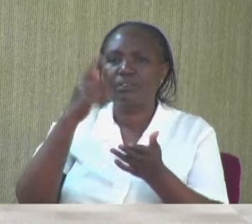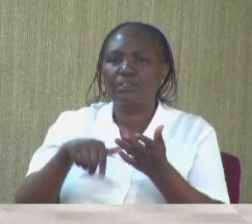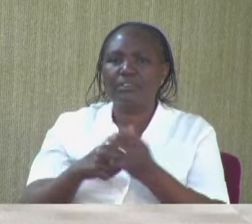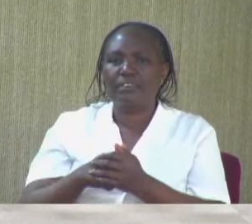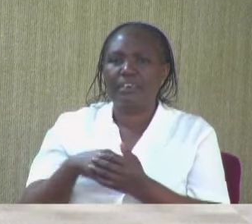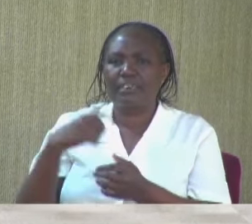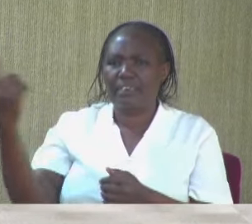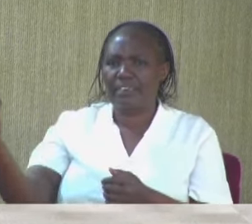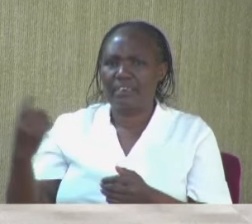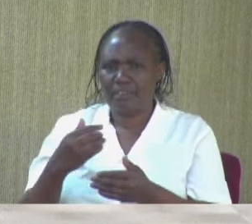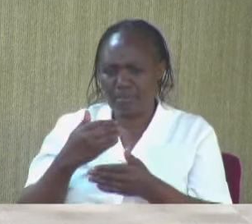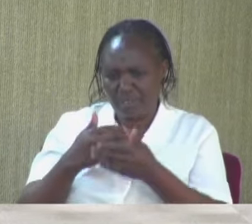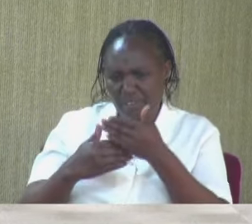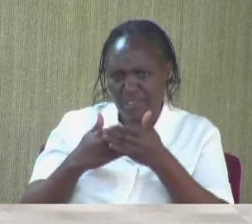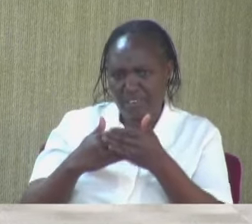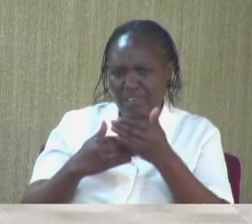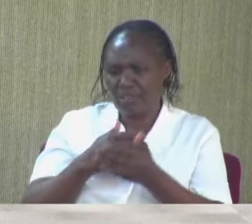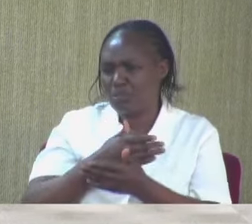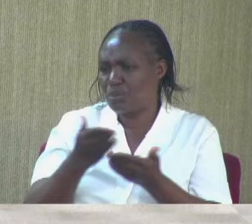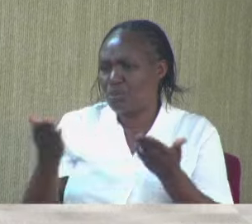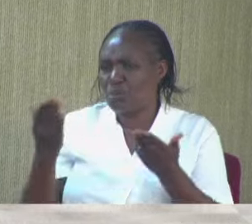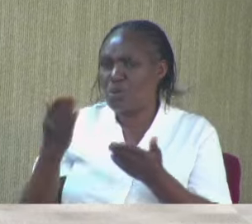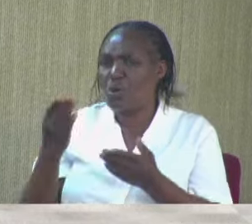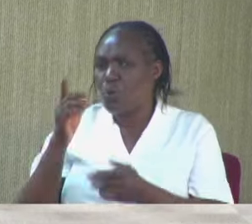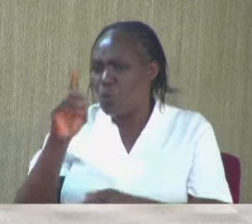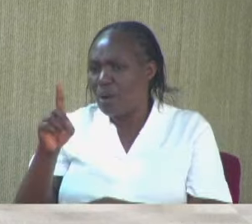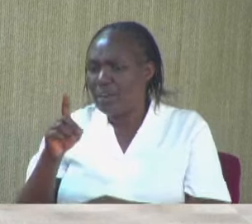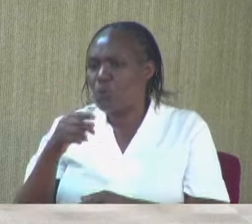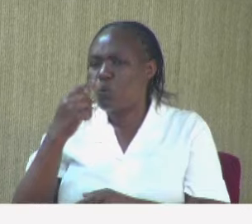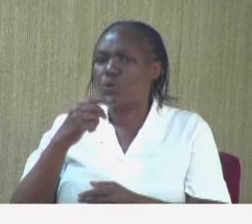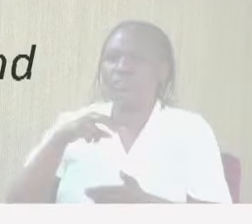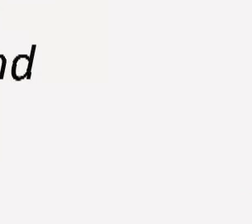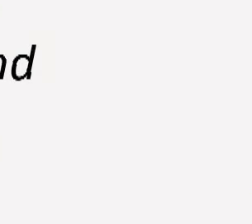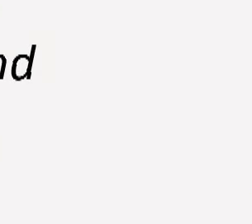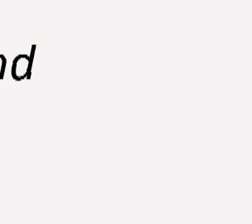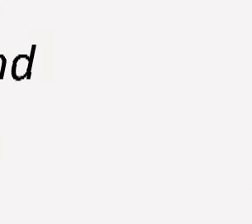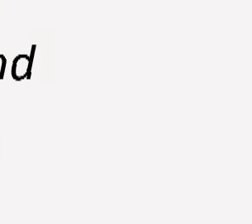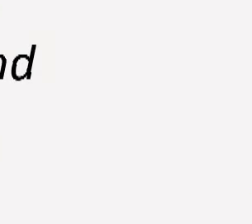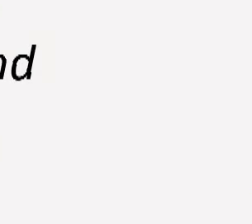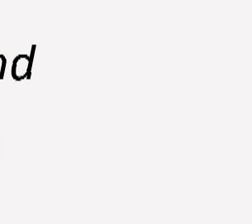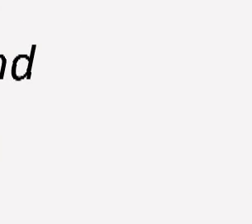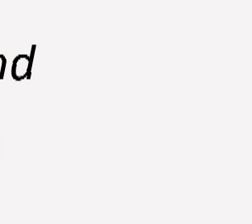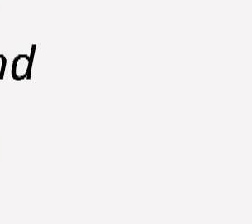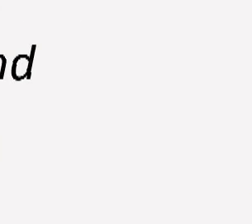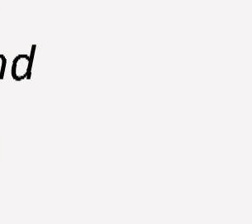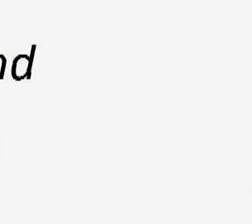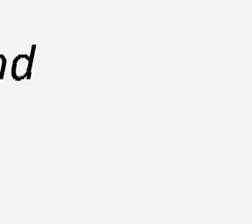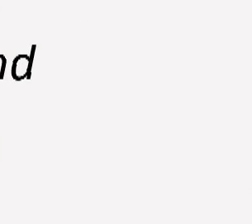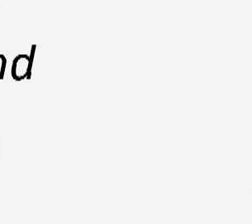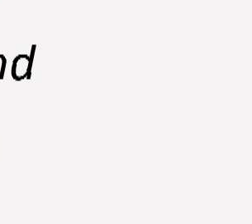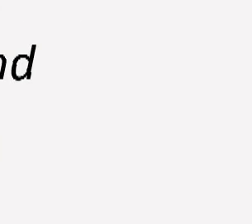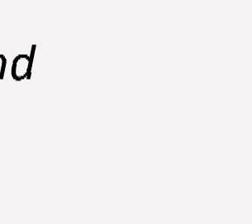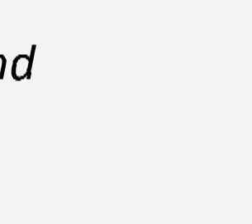near to one of those who stood by me and asked the truth of all these things. So he told